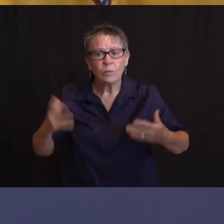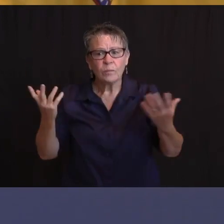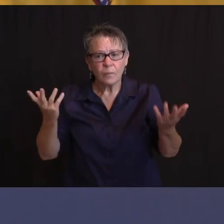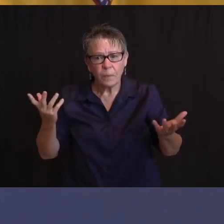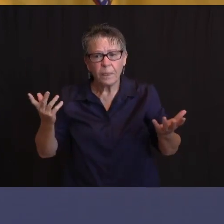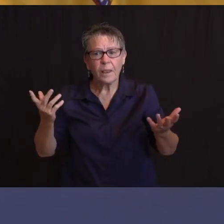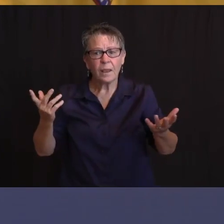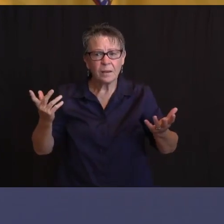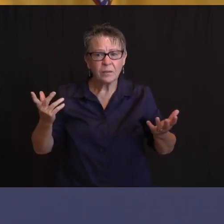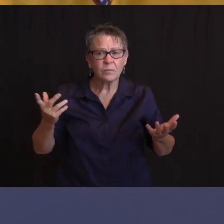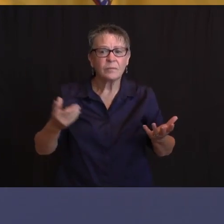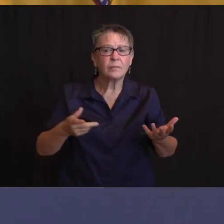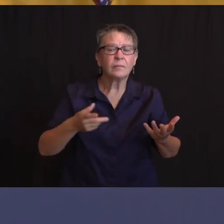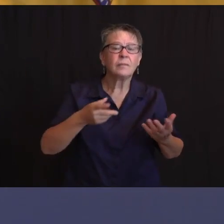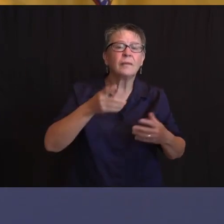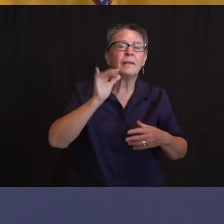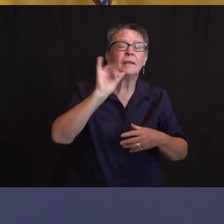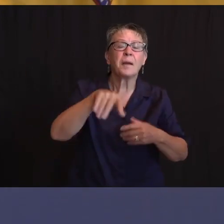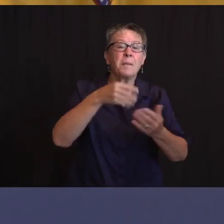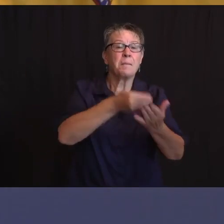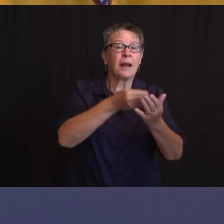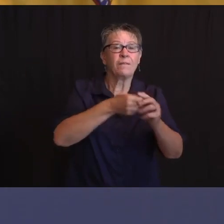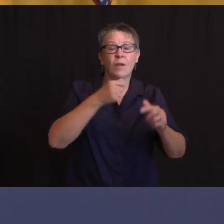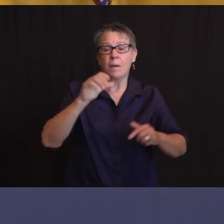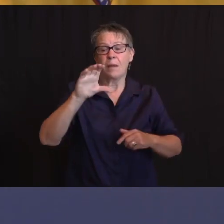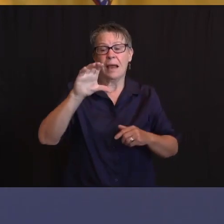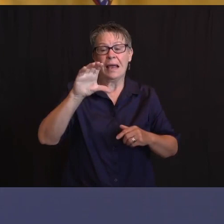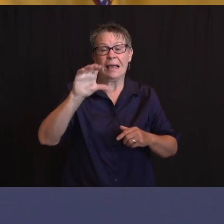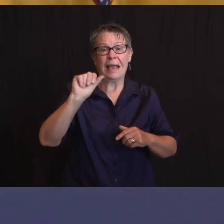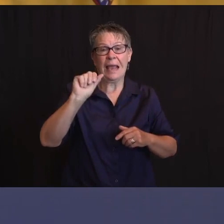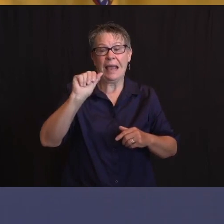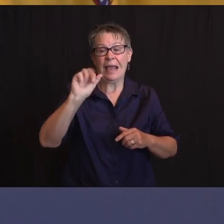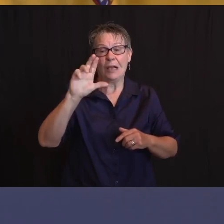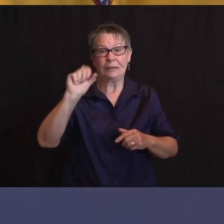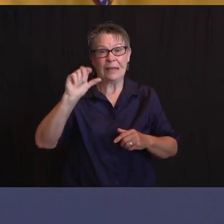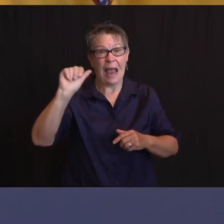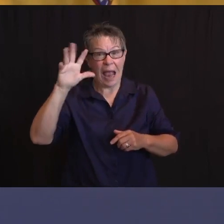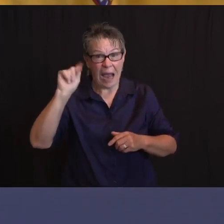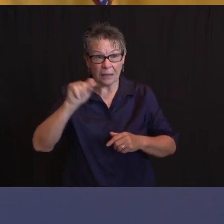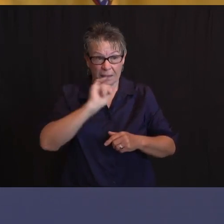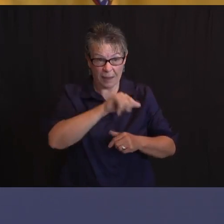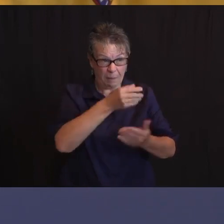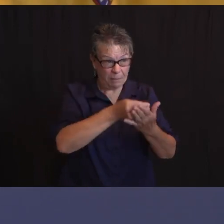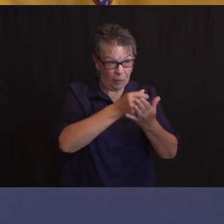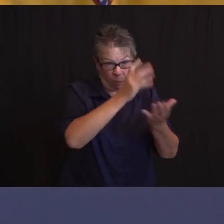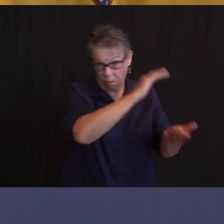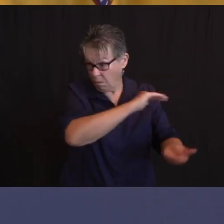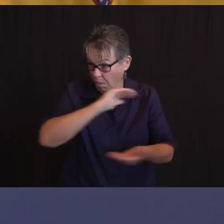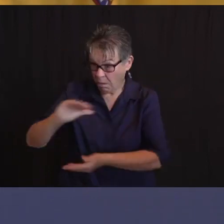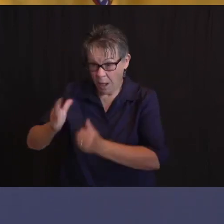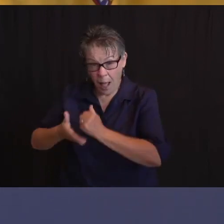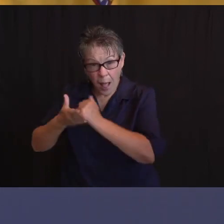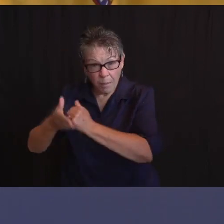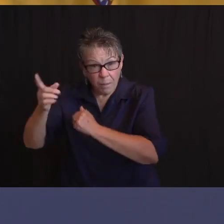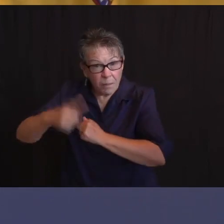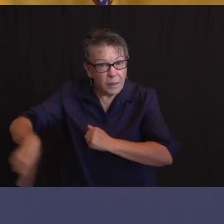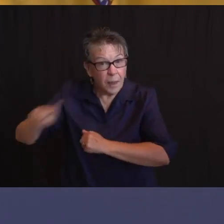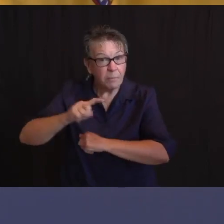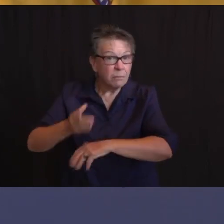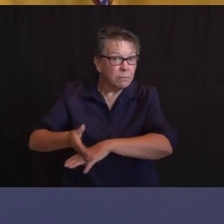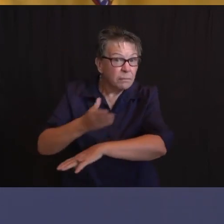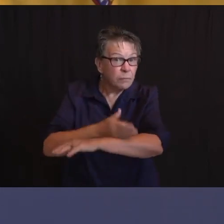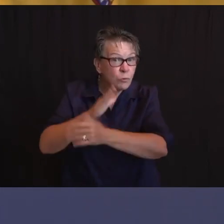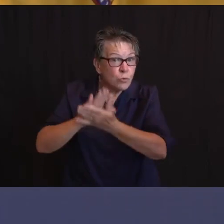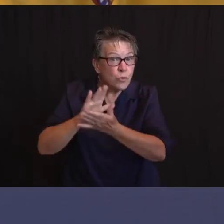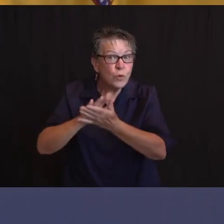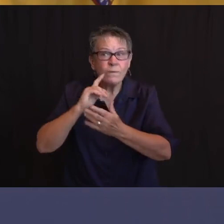with this unexpected cost? And is this an issue that's prevalent for schools delaying their opening process? I don't have a